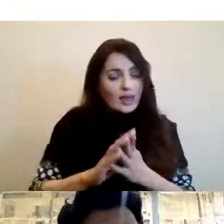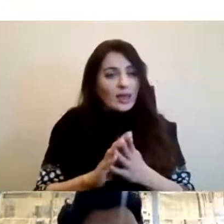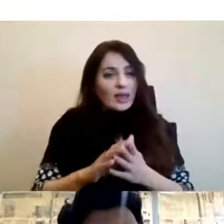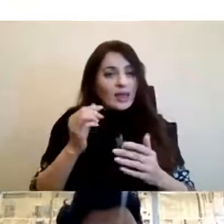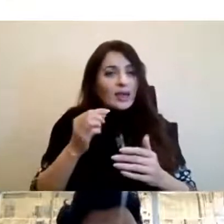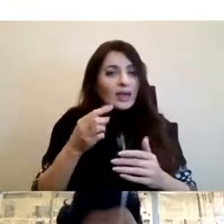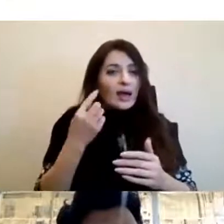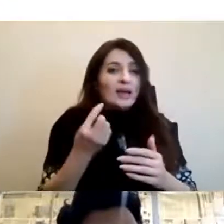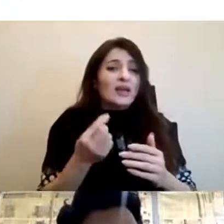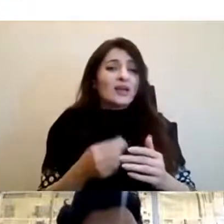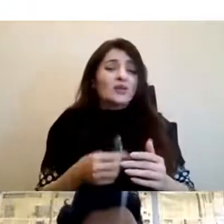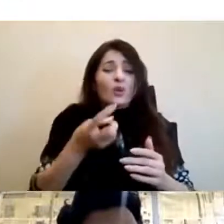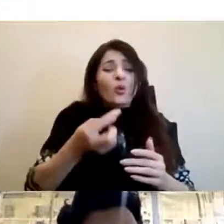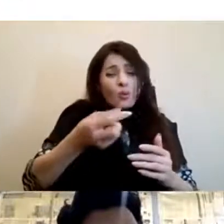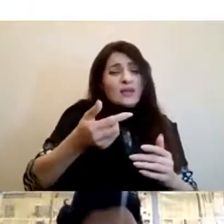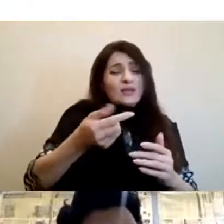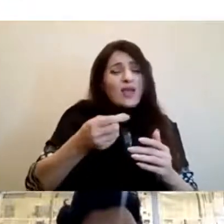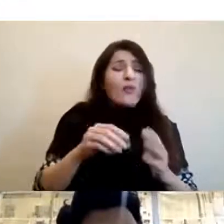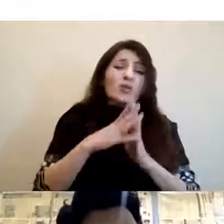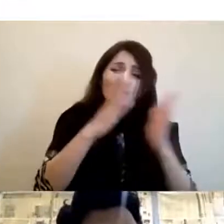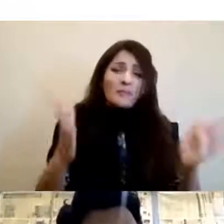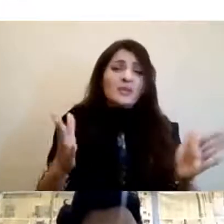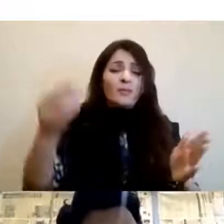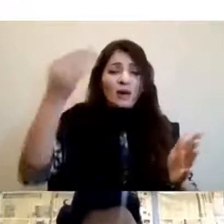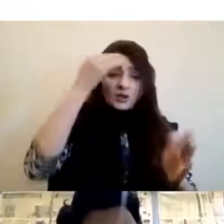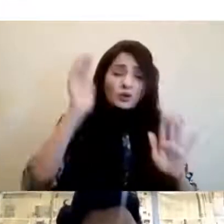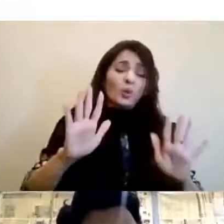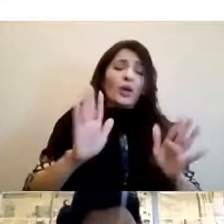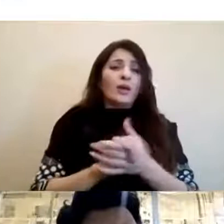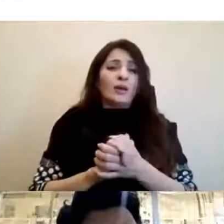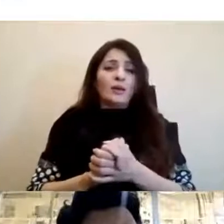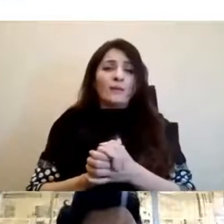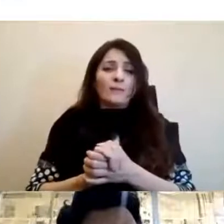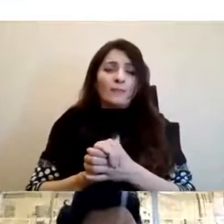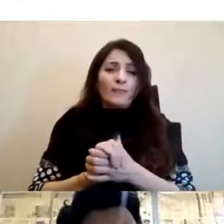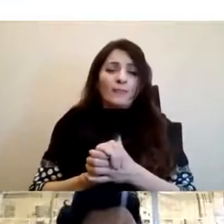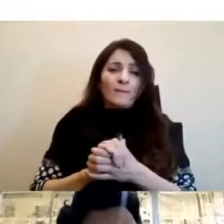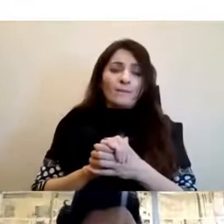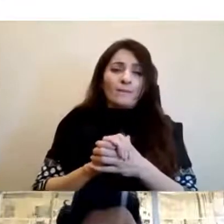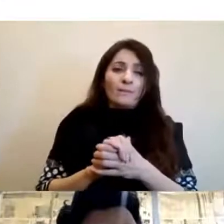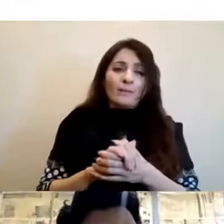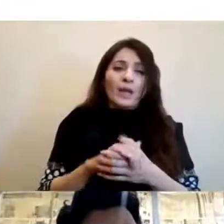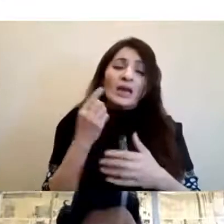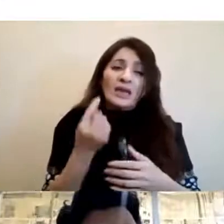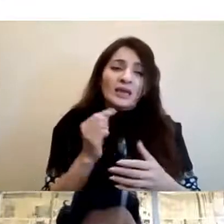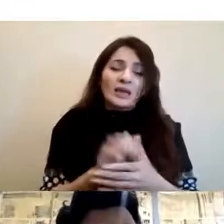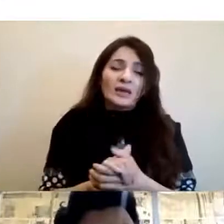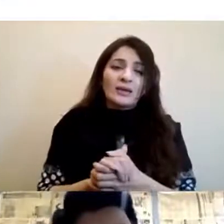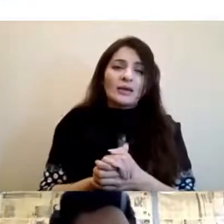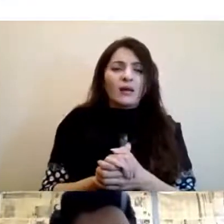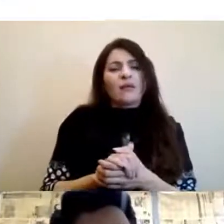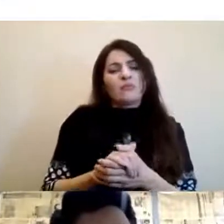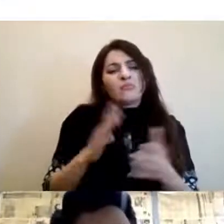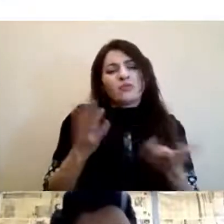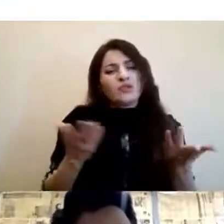one of the biggest issues for particularly any kind of customer in our part of the world. But possibly more so